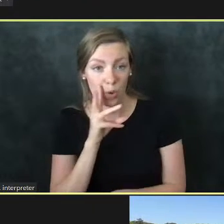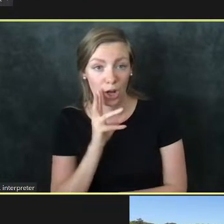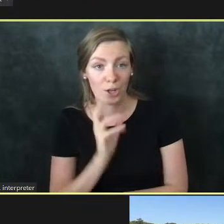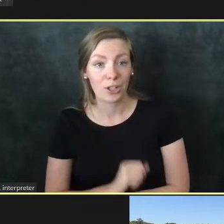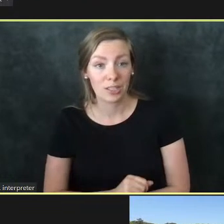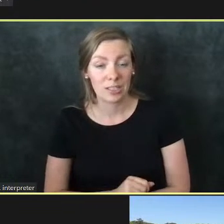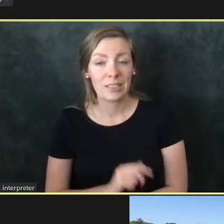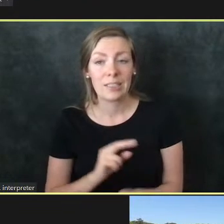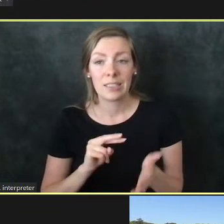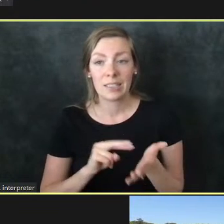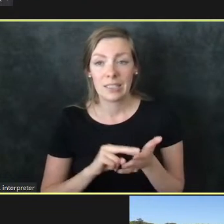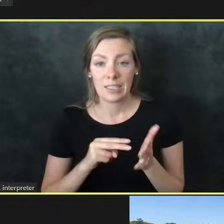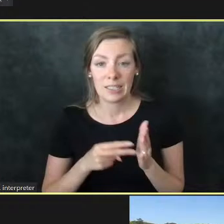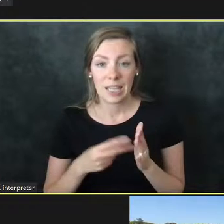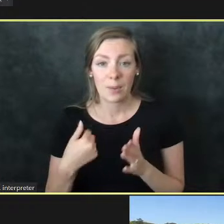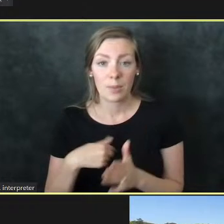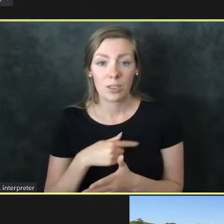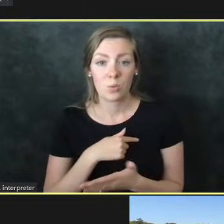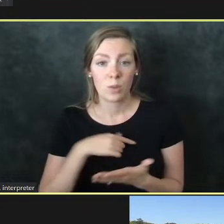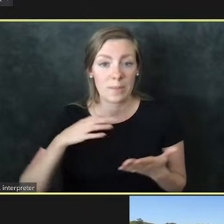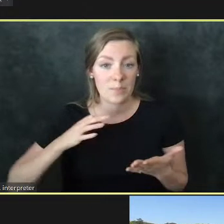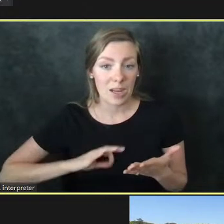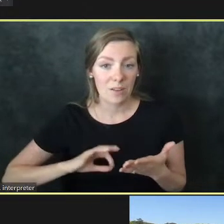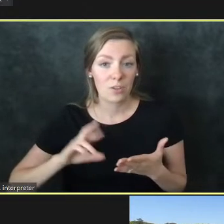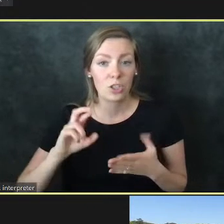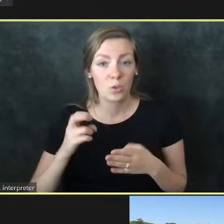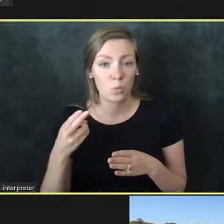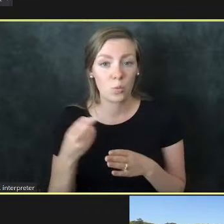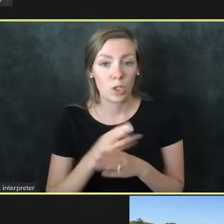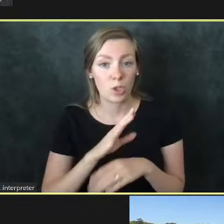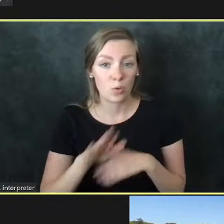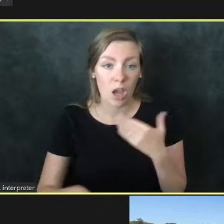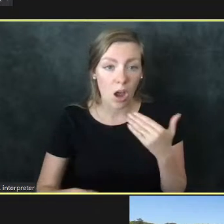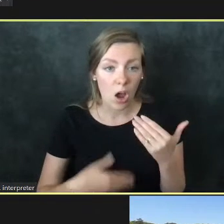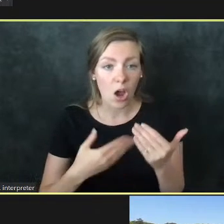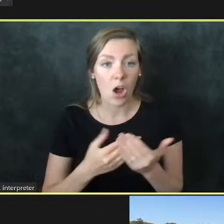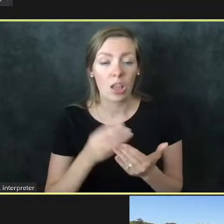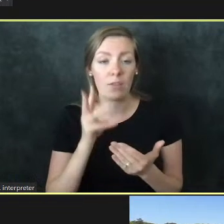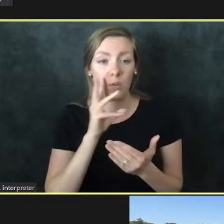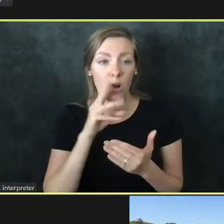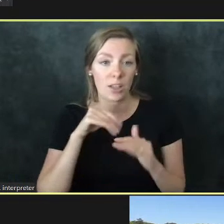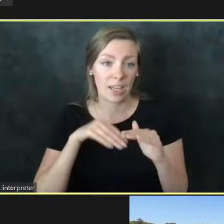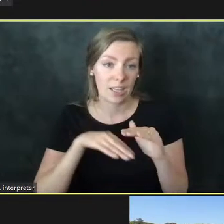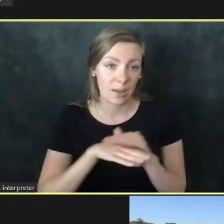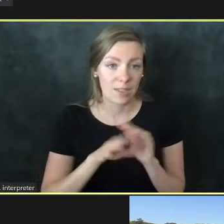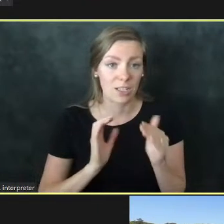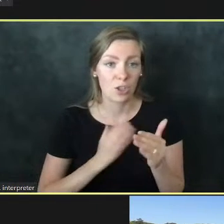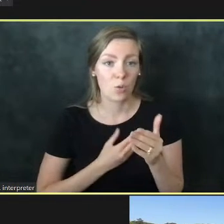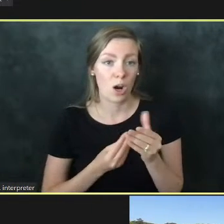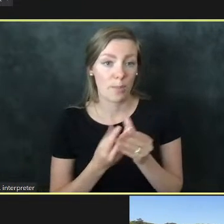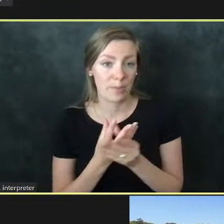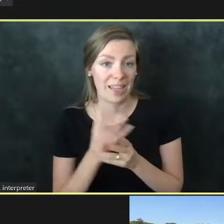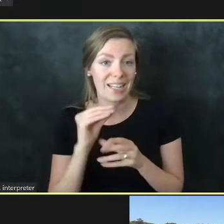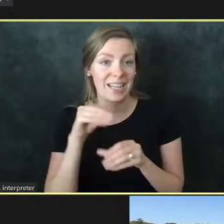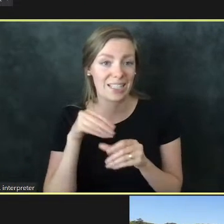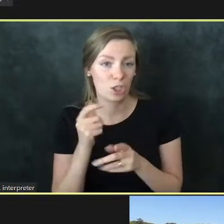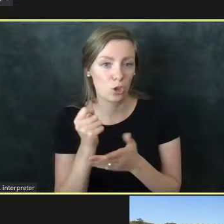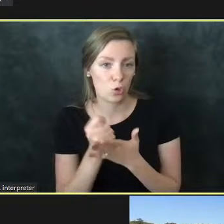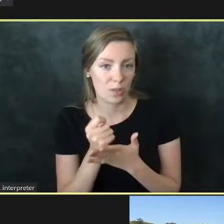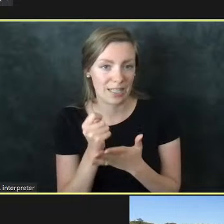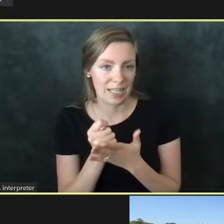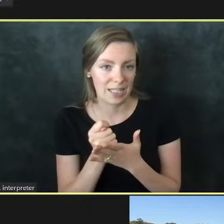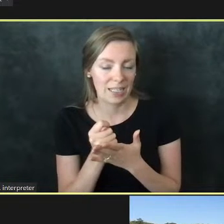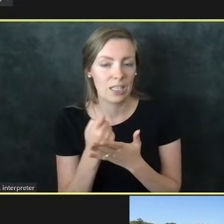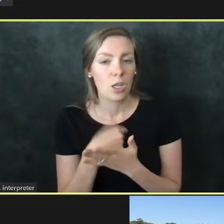that means that we beneficially reuse all the water that comes into the con el treatment uso plant que and sale is treated. del plante, todo está We have tratado.